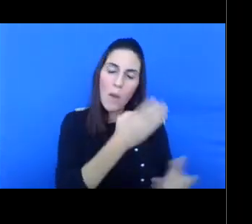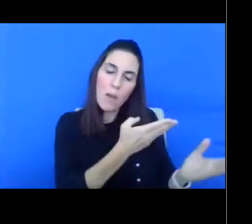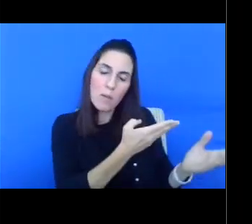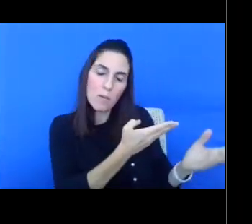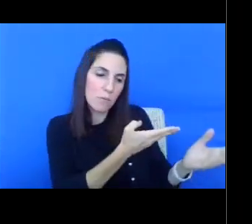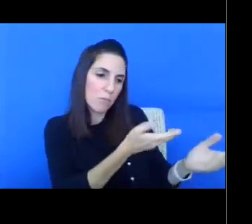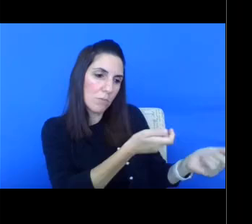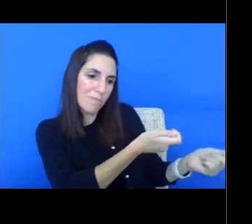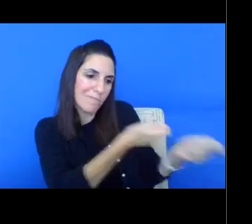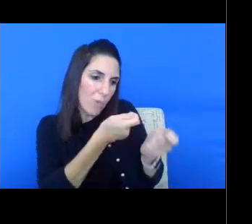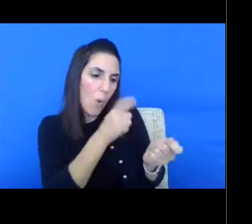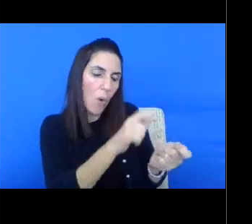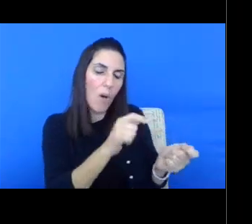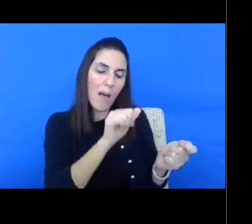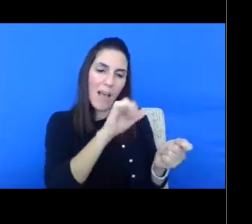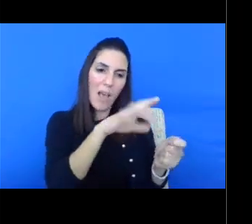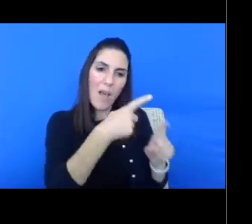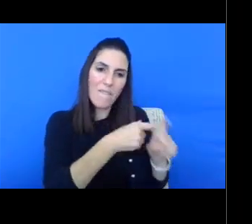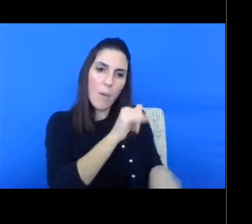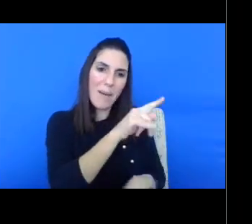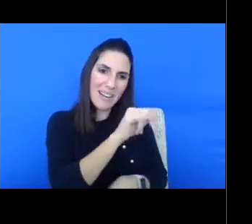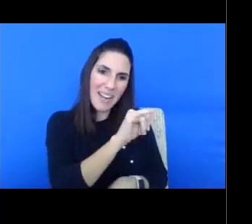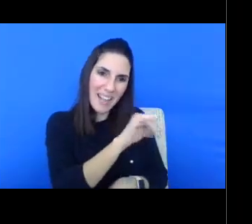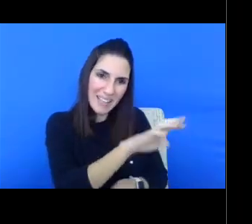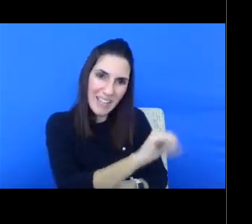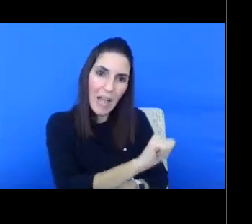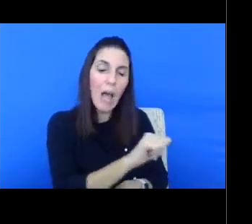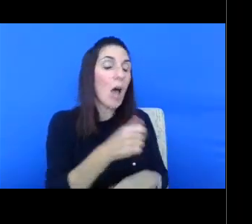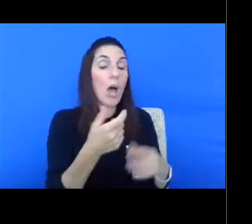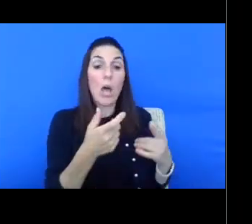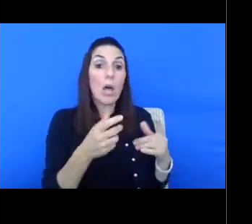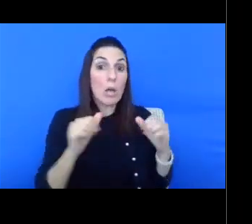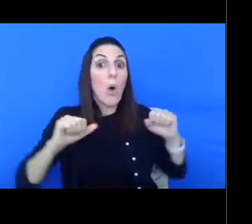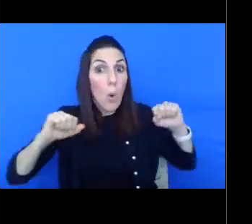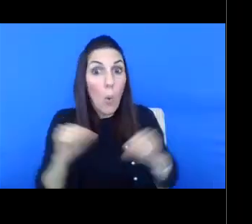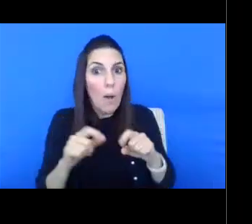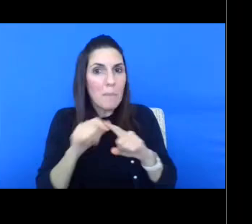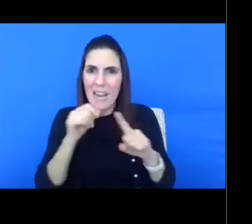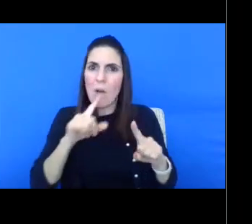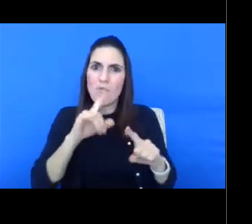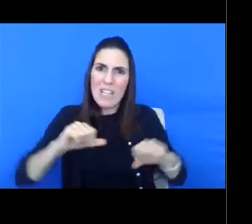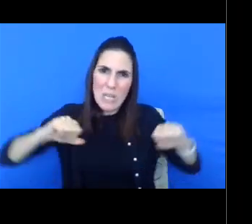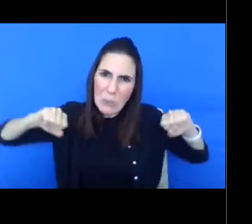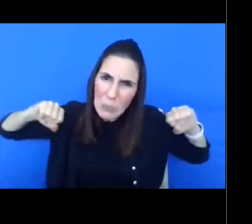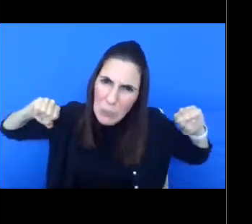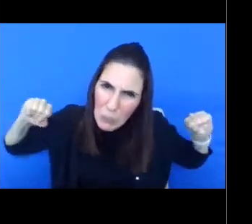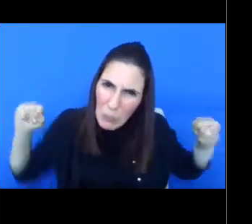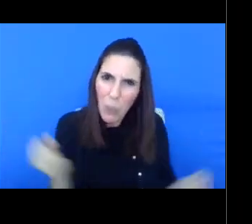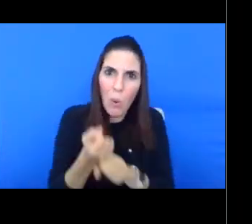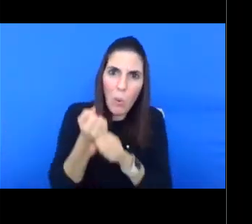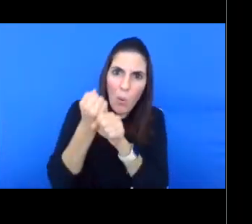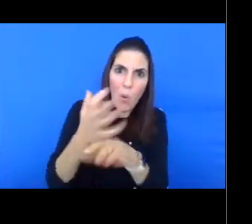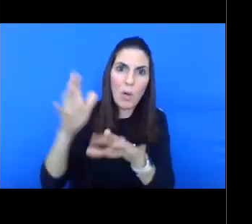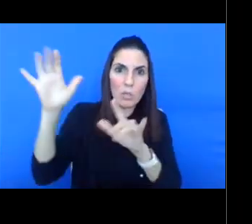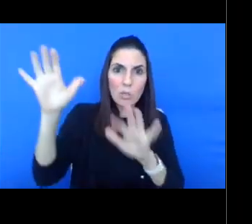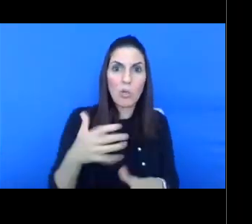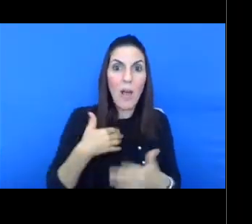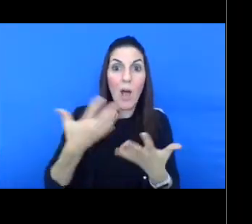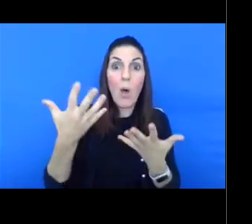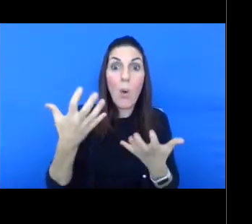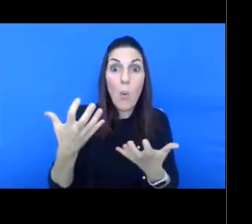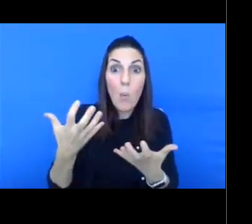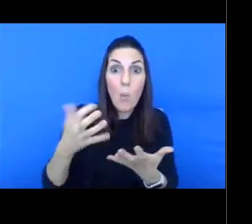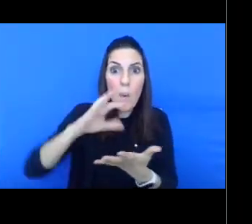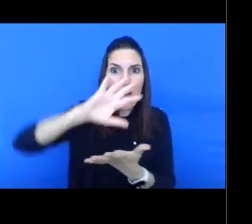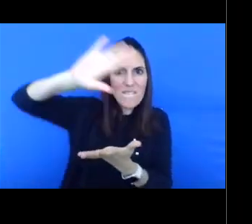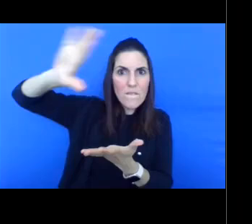Atlantic. Probably still cool air, but not that really cold air that you need for snow. You want that to come from land, from